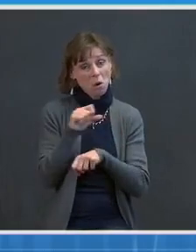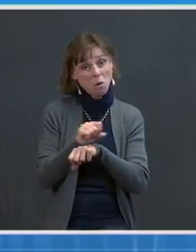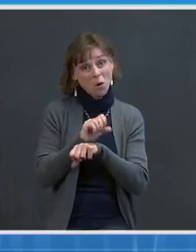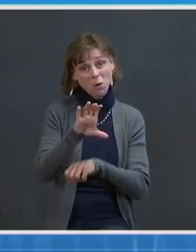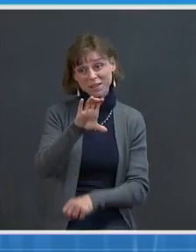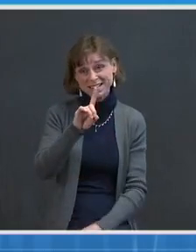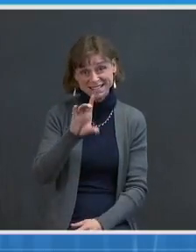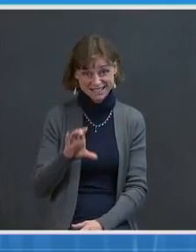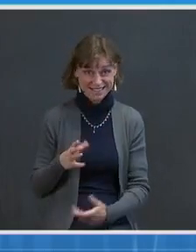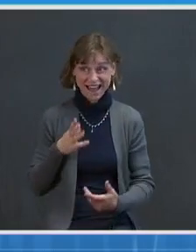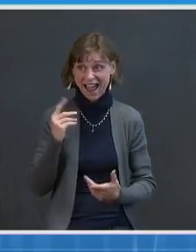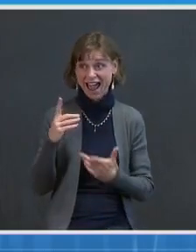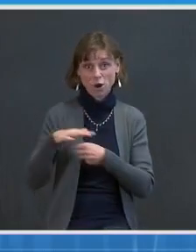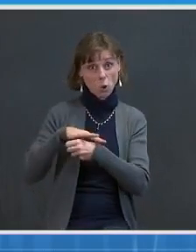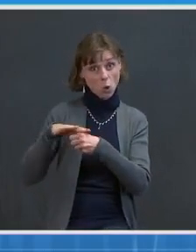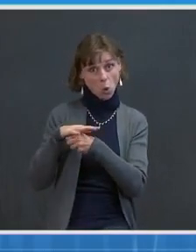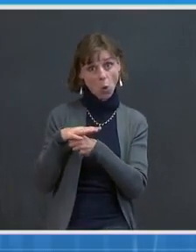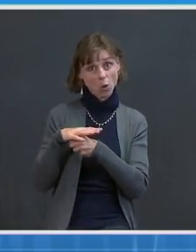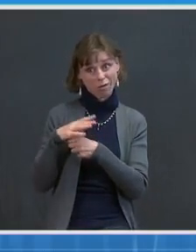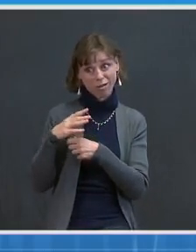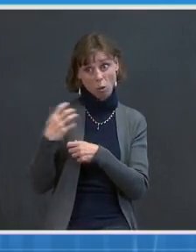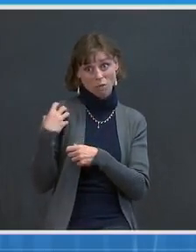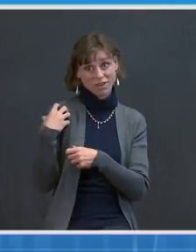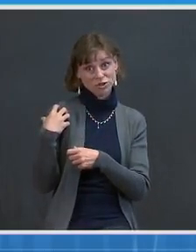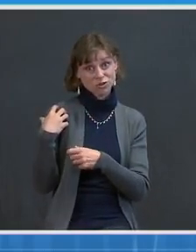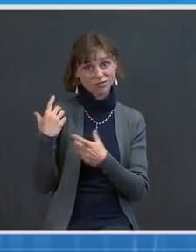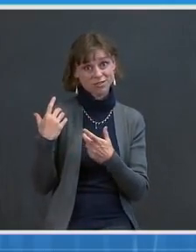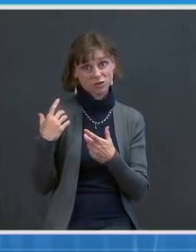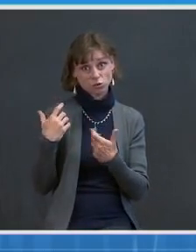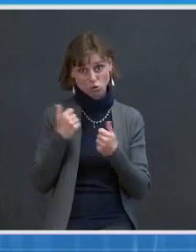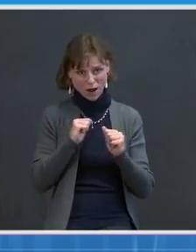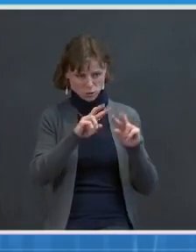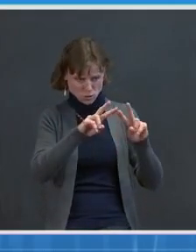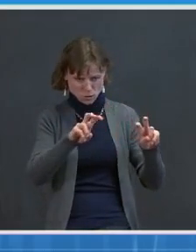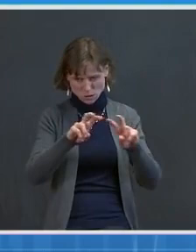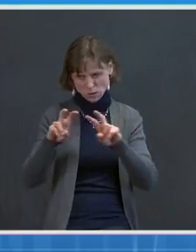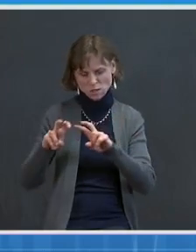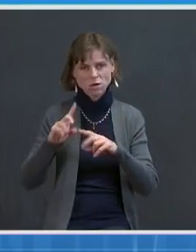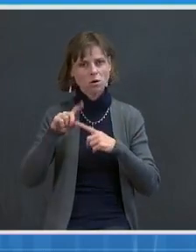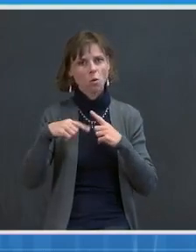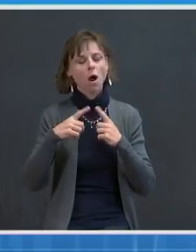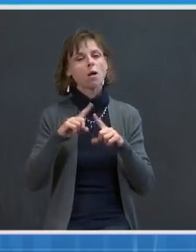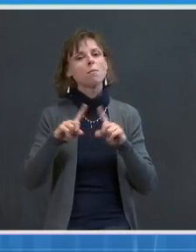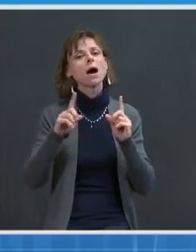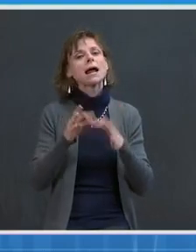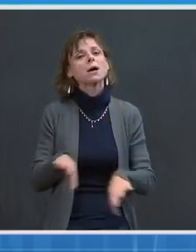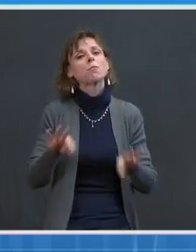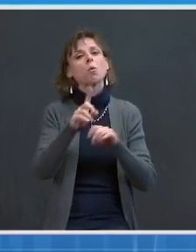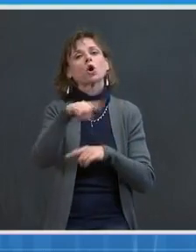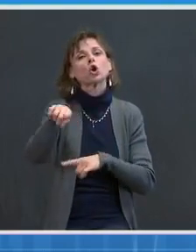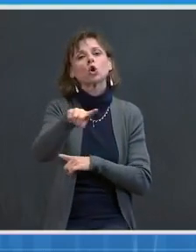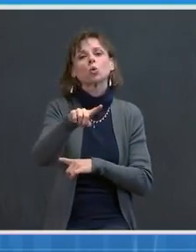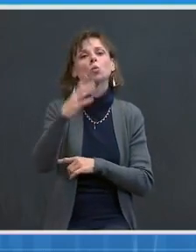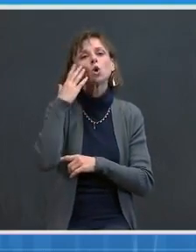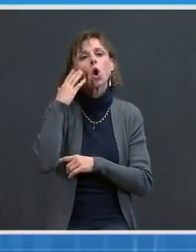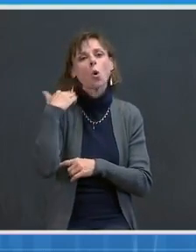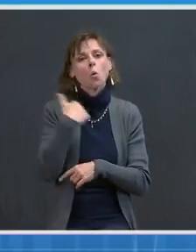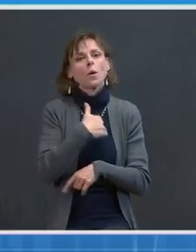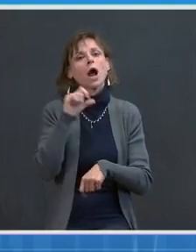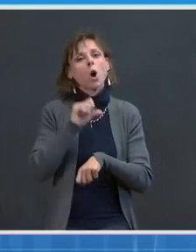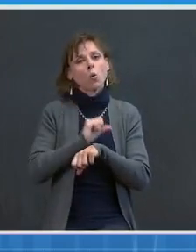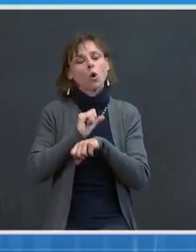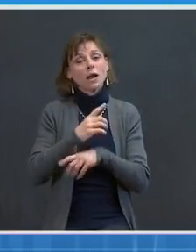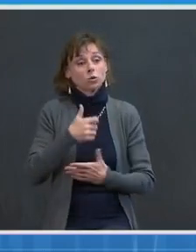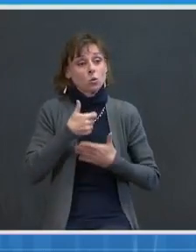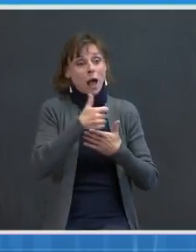continue to make that assessment. But important for you to know that we are working on both sides of that equation, helping people